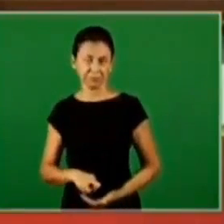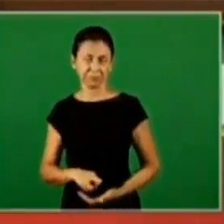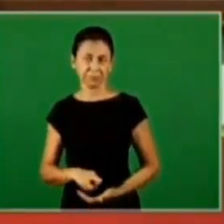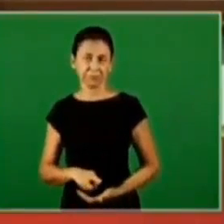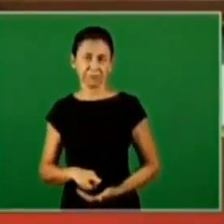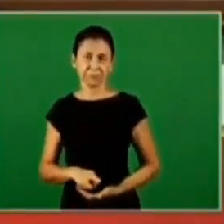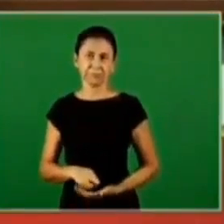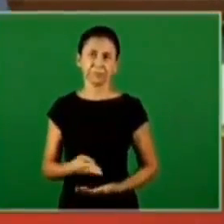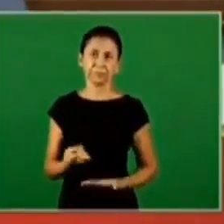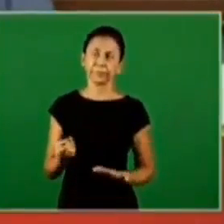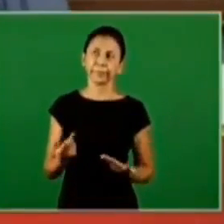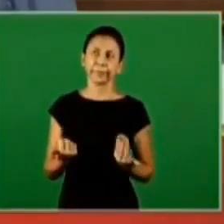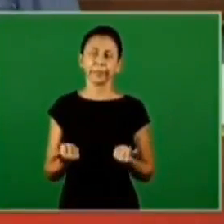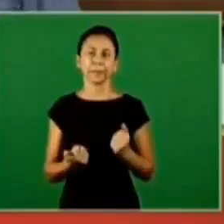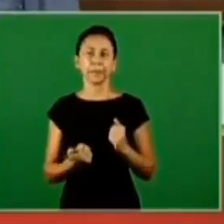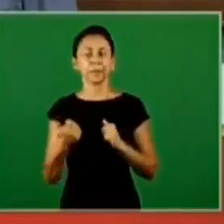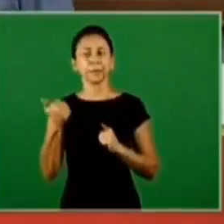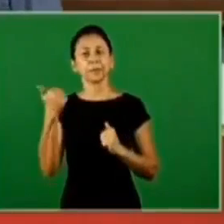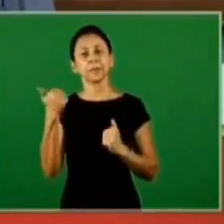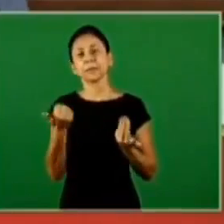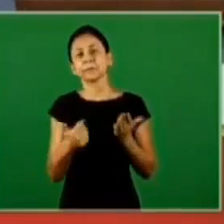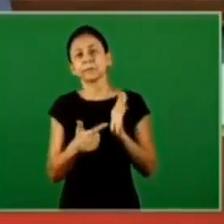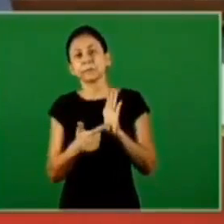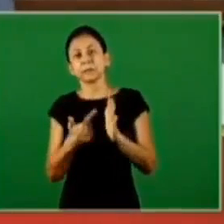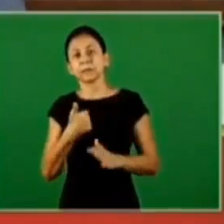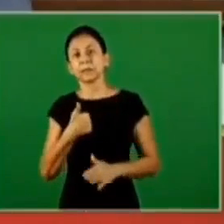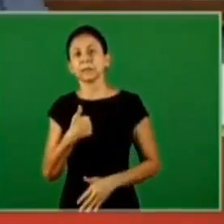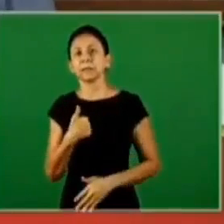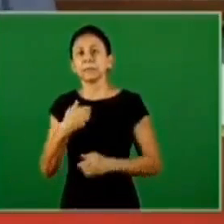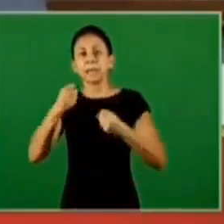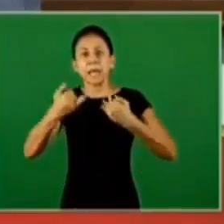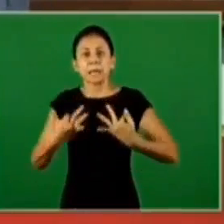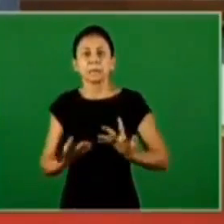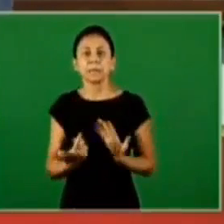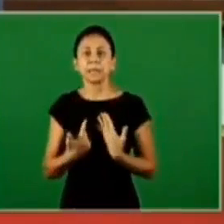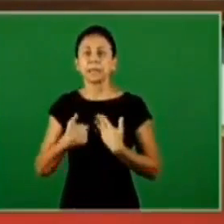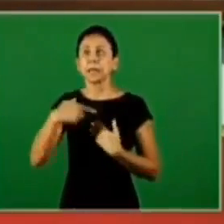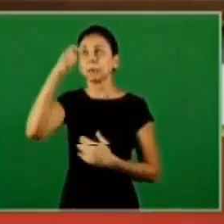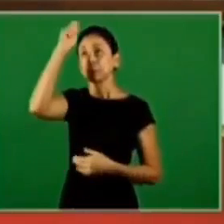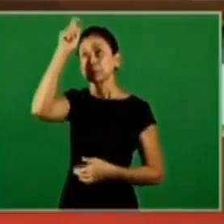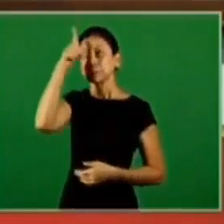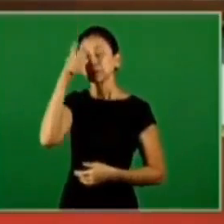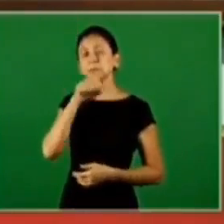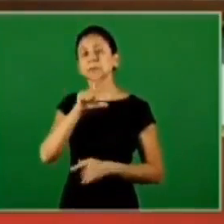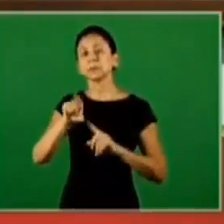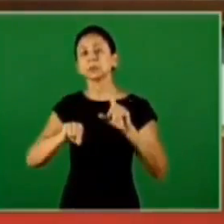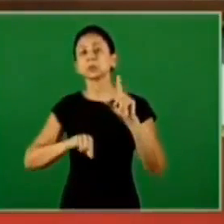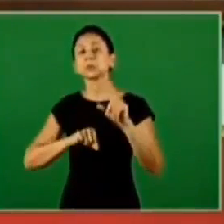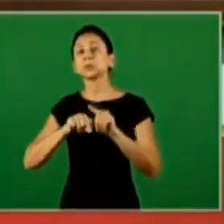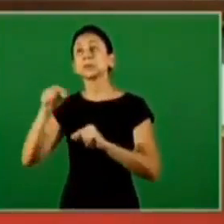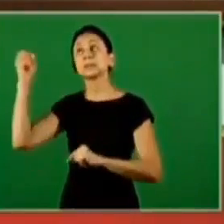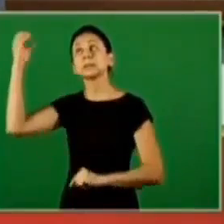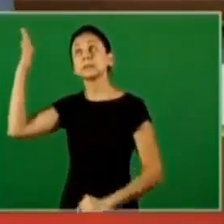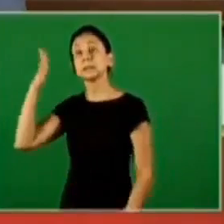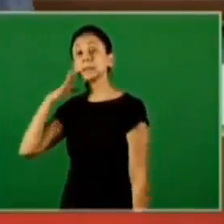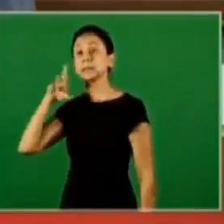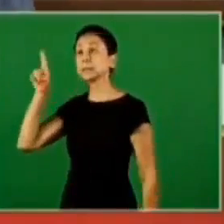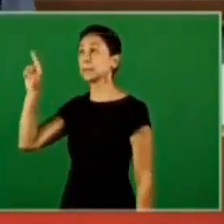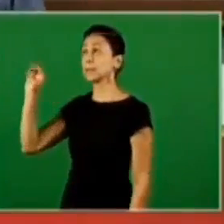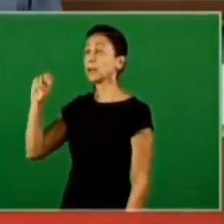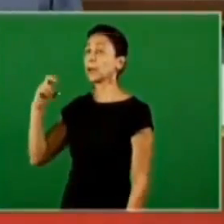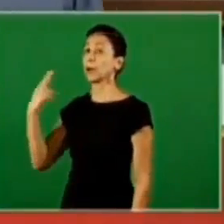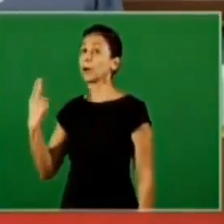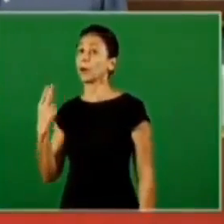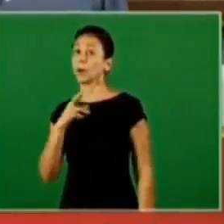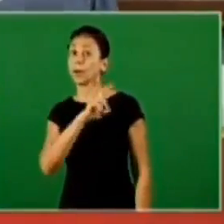I use my reason to decipher an inspiration. What do you expect? What do you